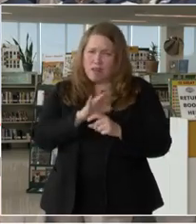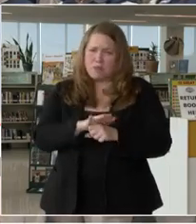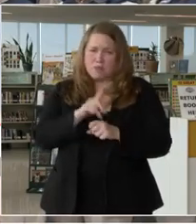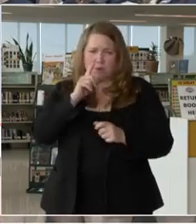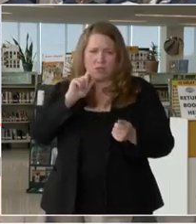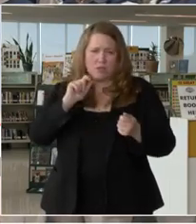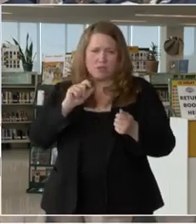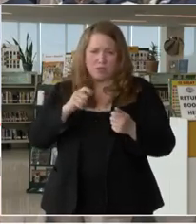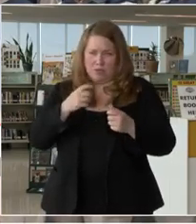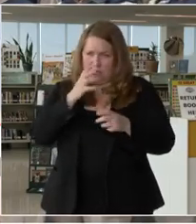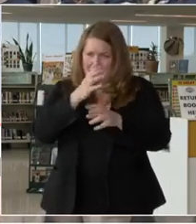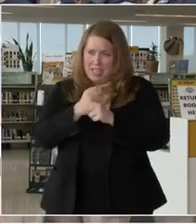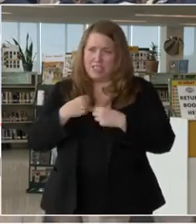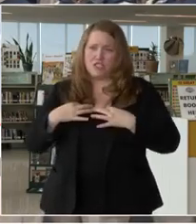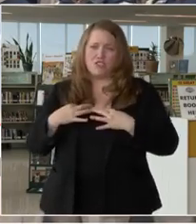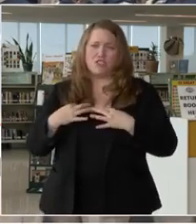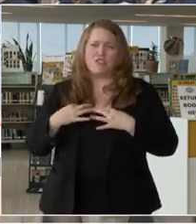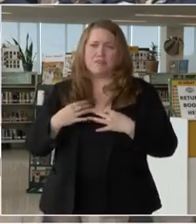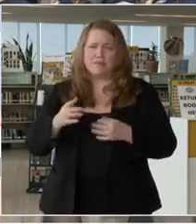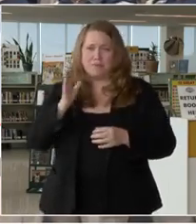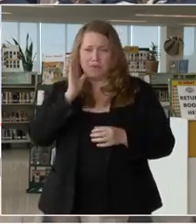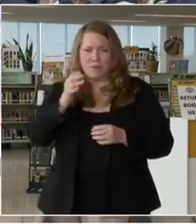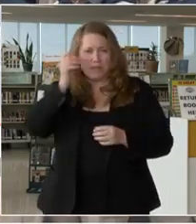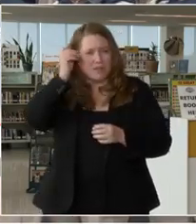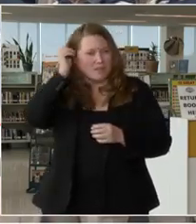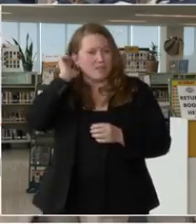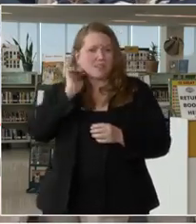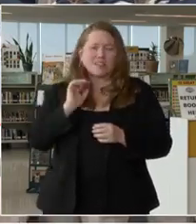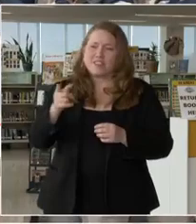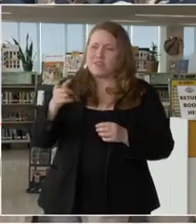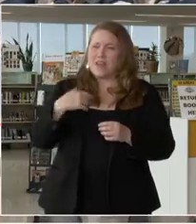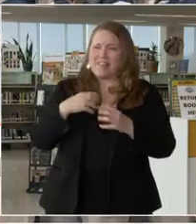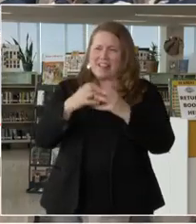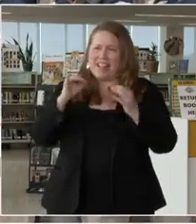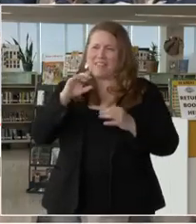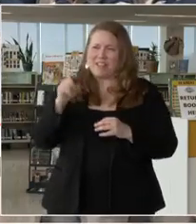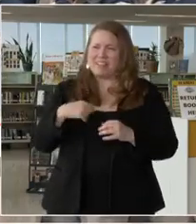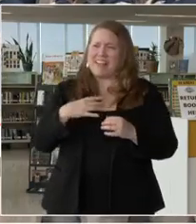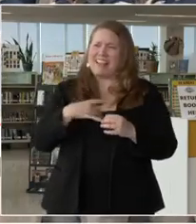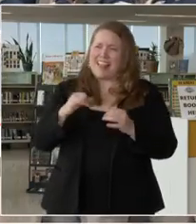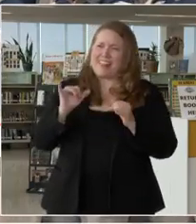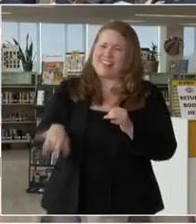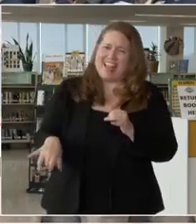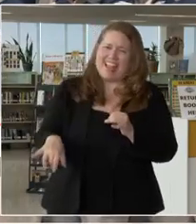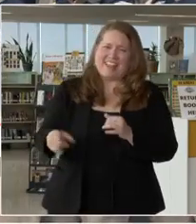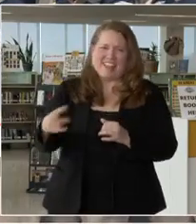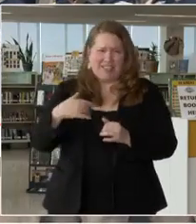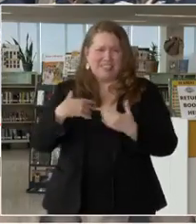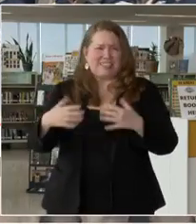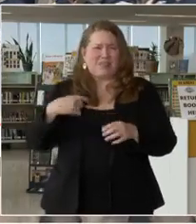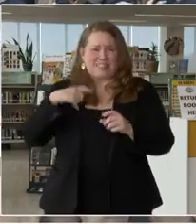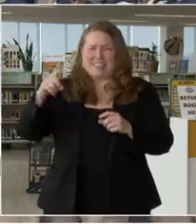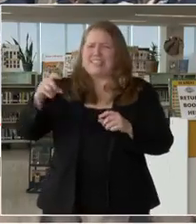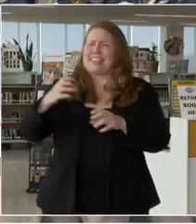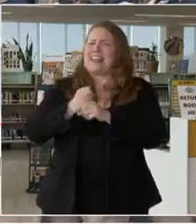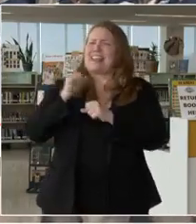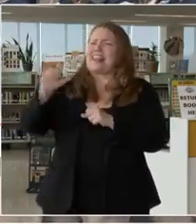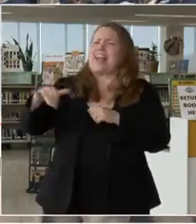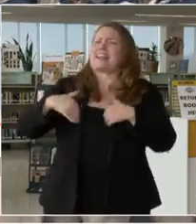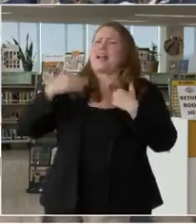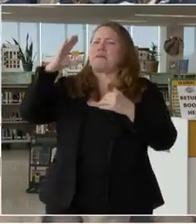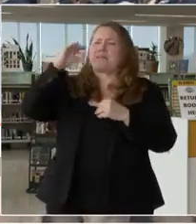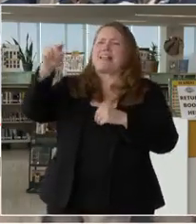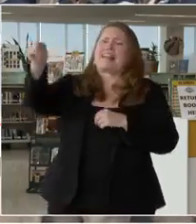shirt. Yes, sir. You got a lot of questions, but I love that. I like that. That's impressive. Yeah, we need to get this young man's phone number.